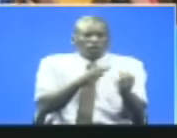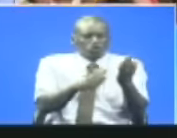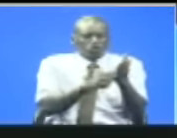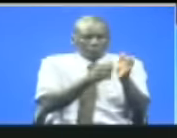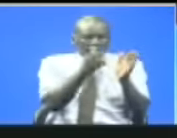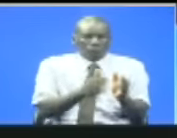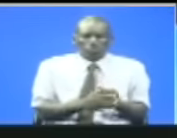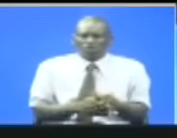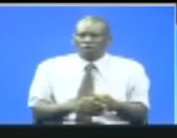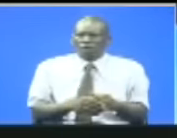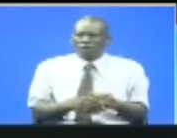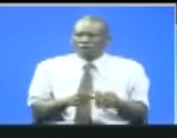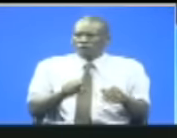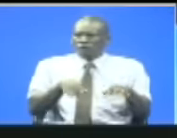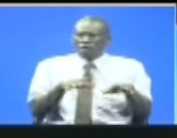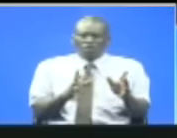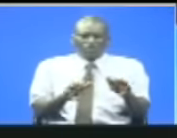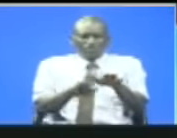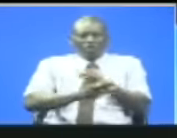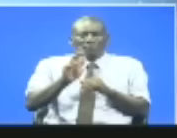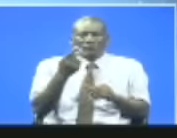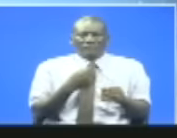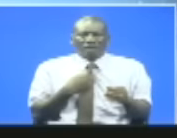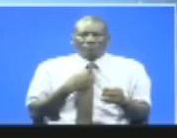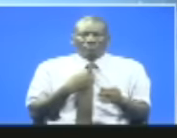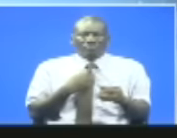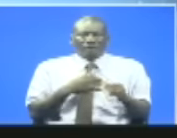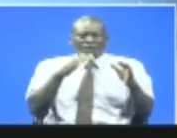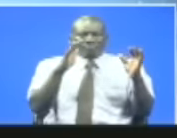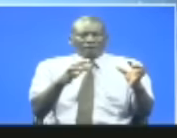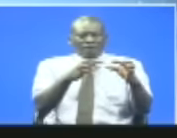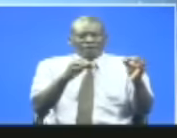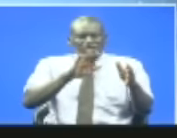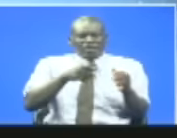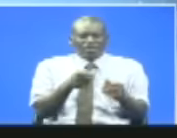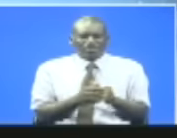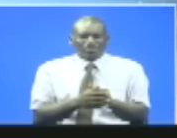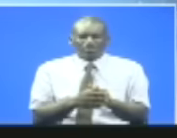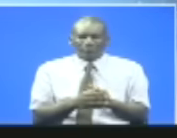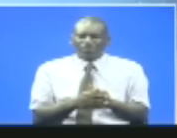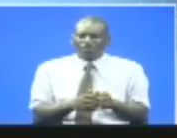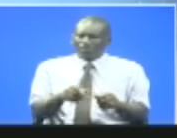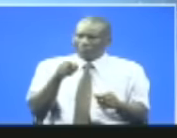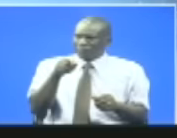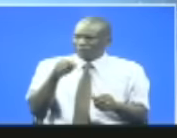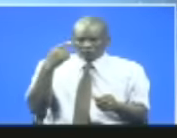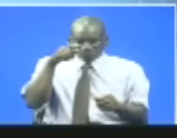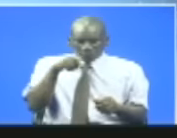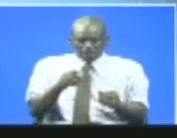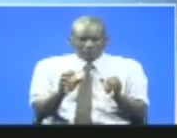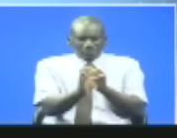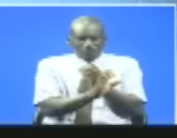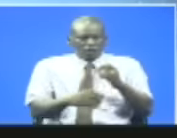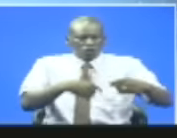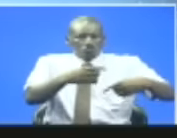Actually, let me explain it. The deputy president has a bigger message than that. For this country to progress